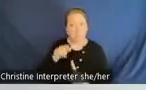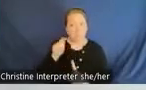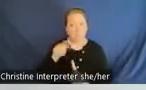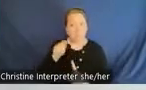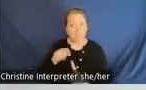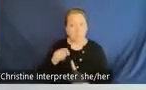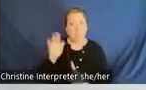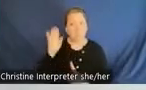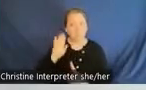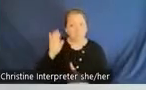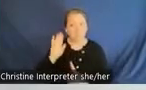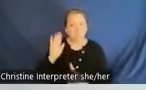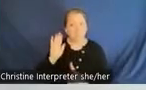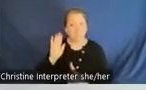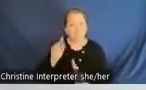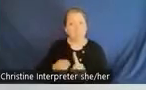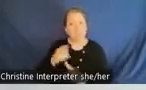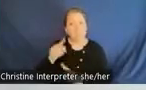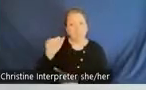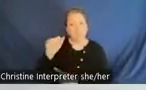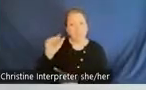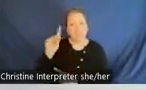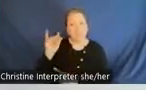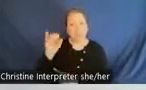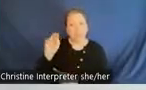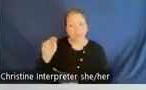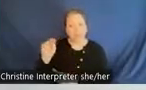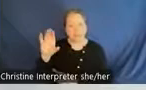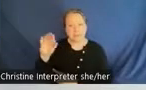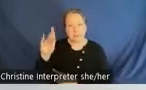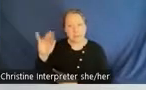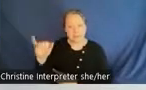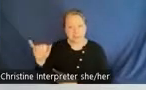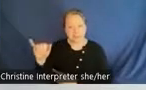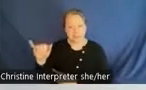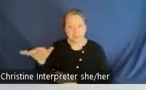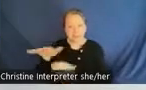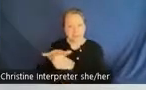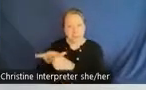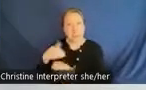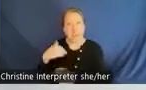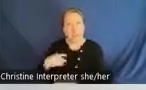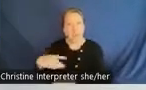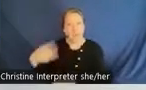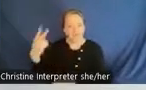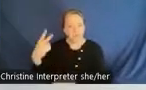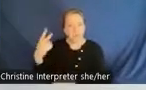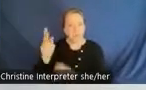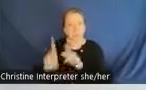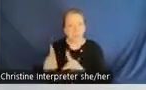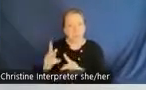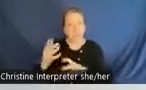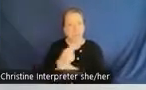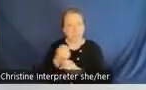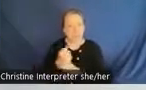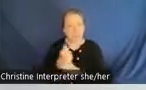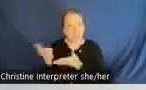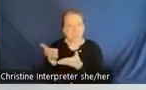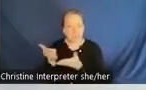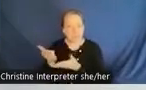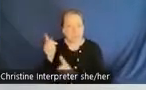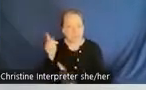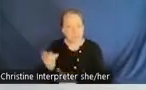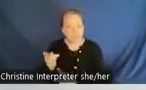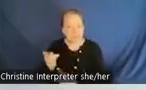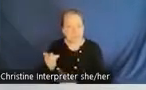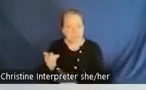the Addison County area where there were two individuals who were receiving services who were